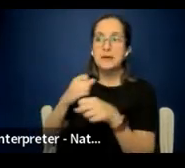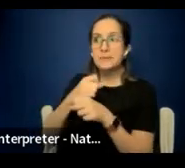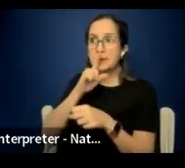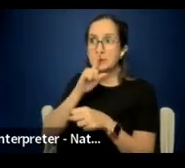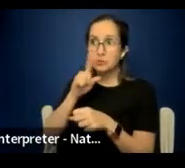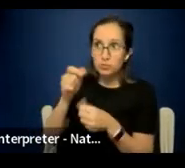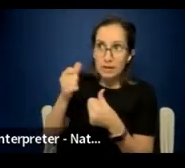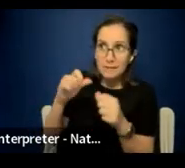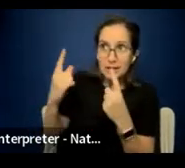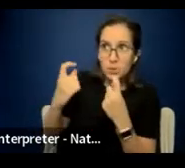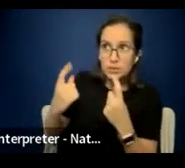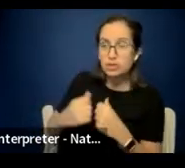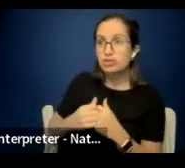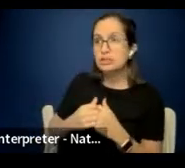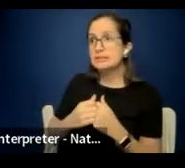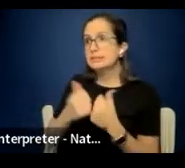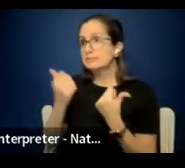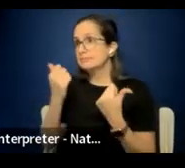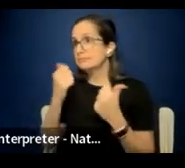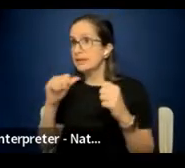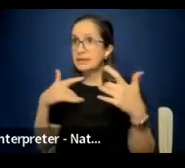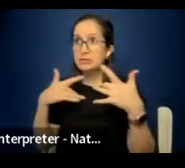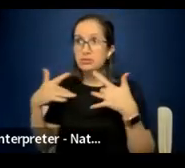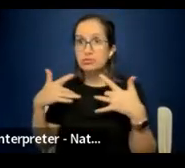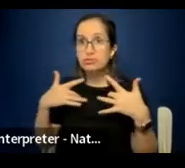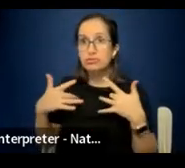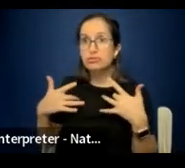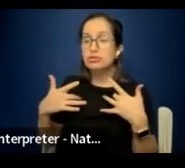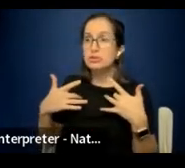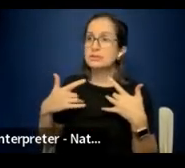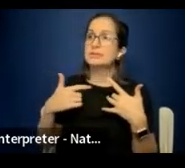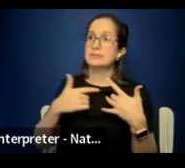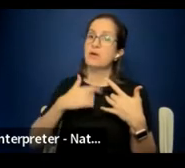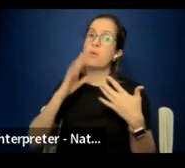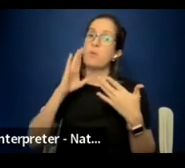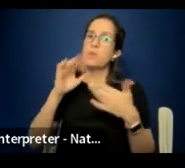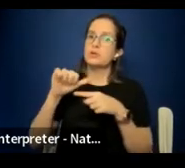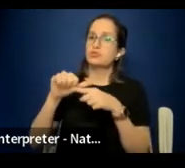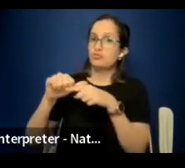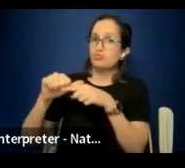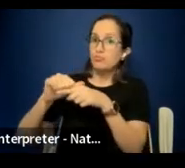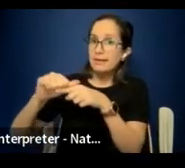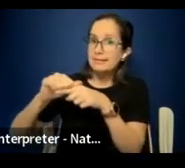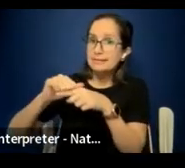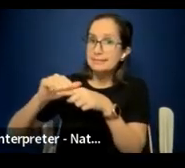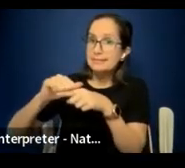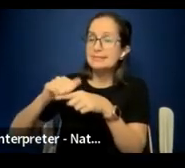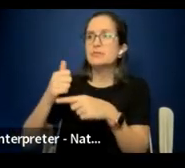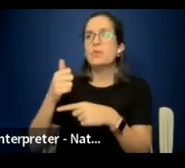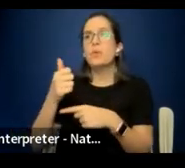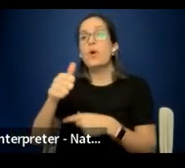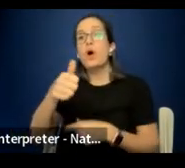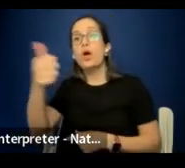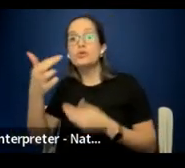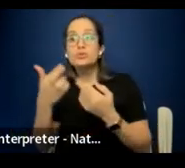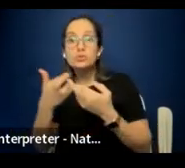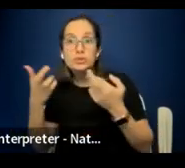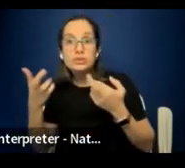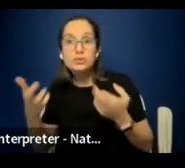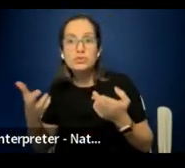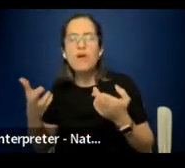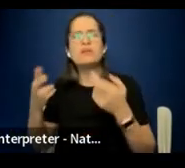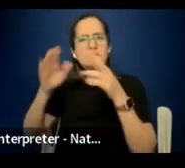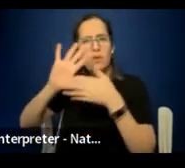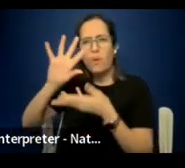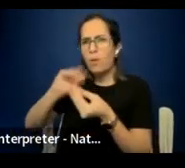of expectations, and letting them know of any training that you're planning to offer, other resources that they'll be given to help sort of set them up for